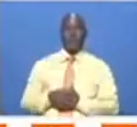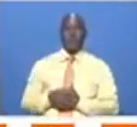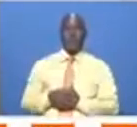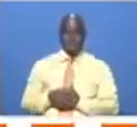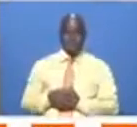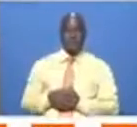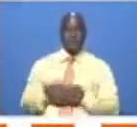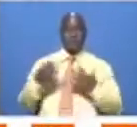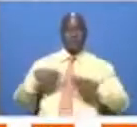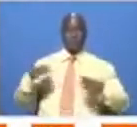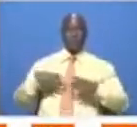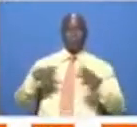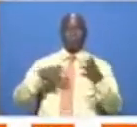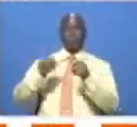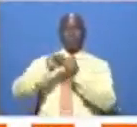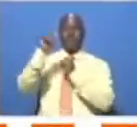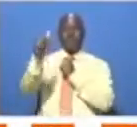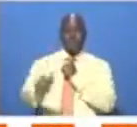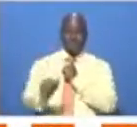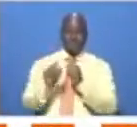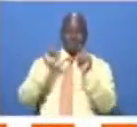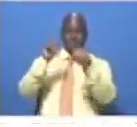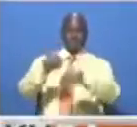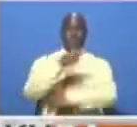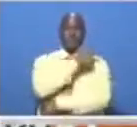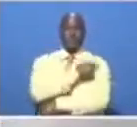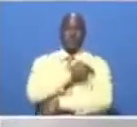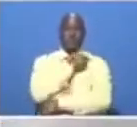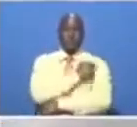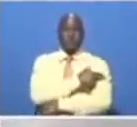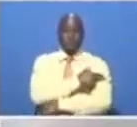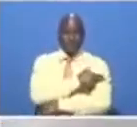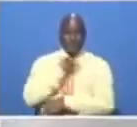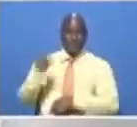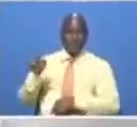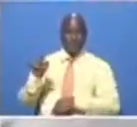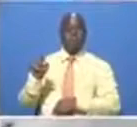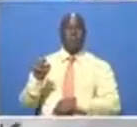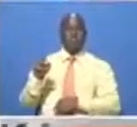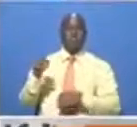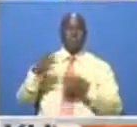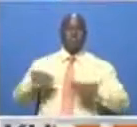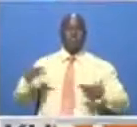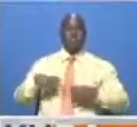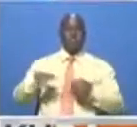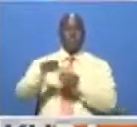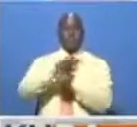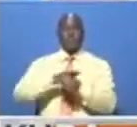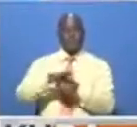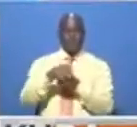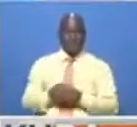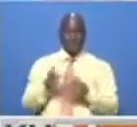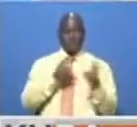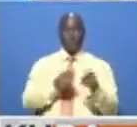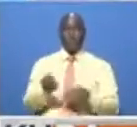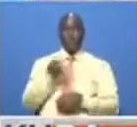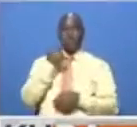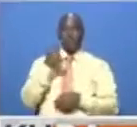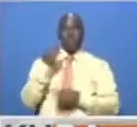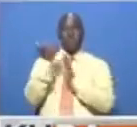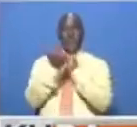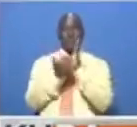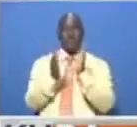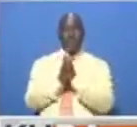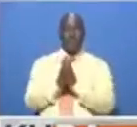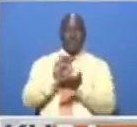Most patients travel great distances to reach medical facilities. In this sparsely populated county, normal medical procedures